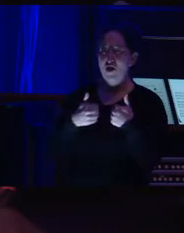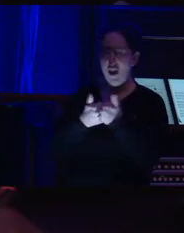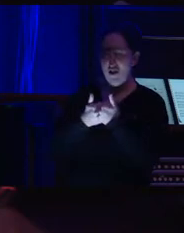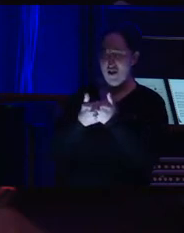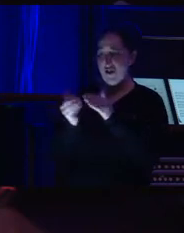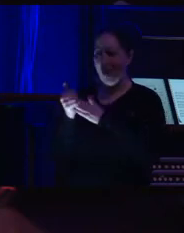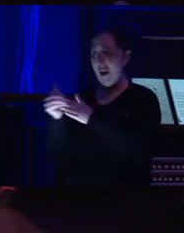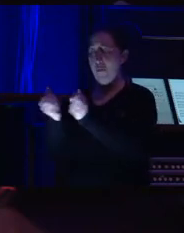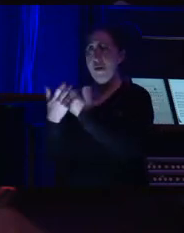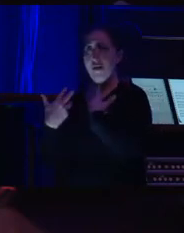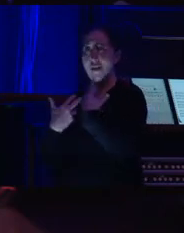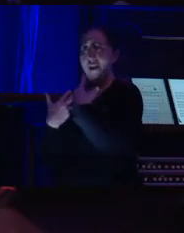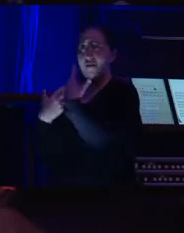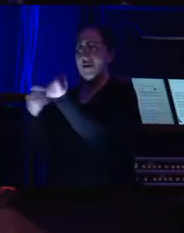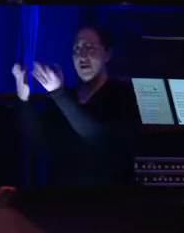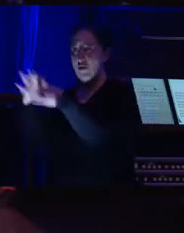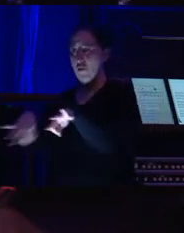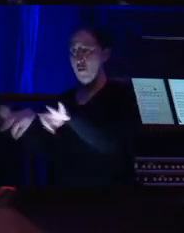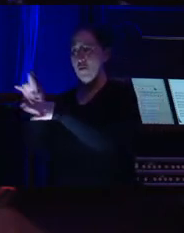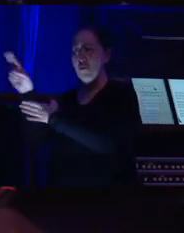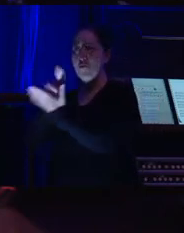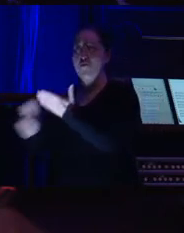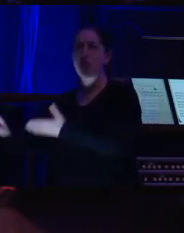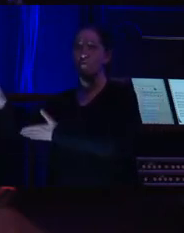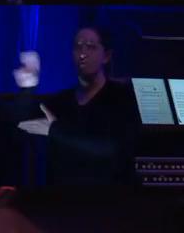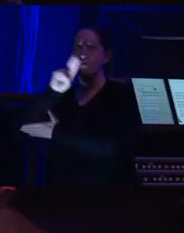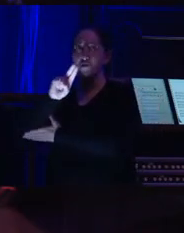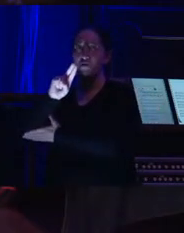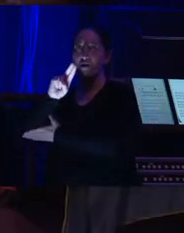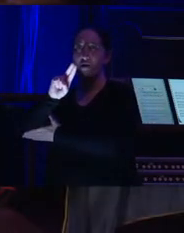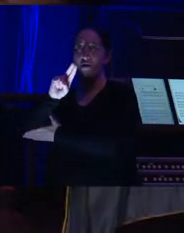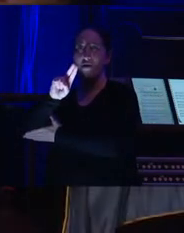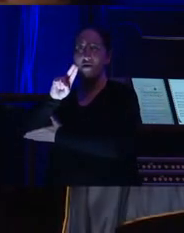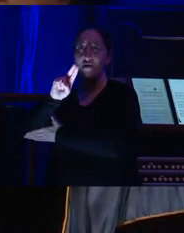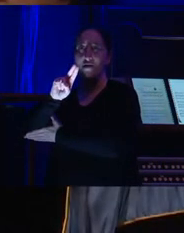confidence in the worth of the university's cause.